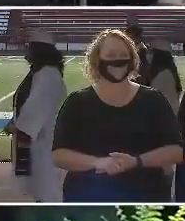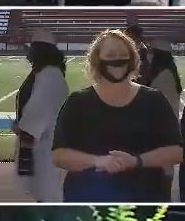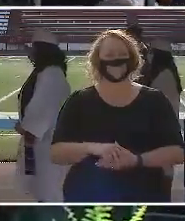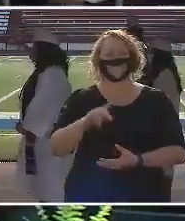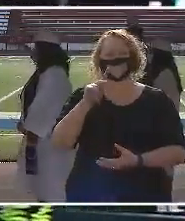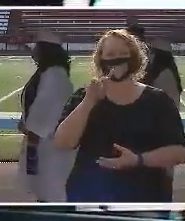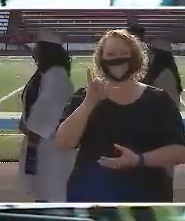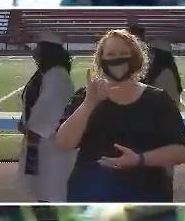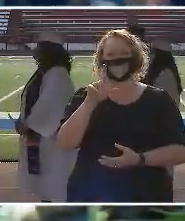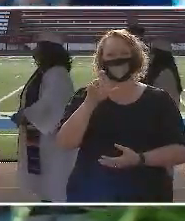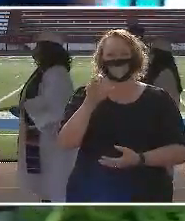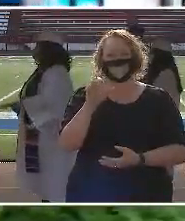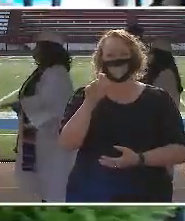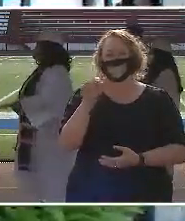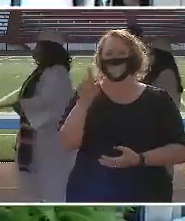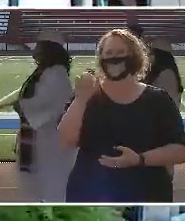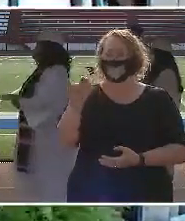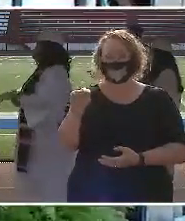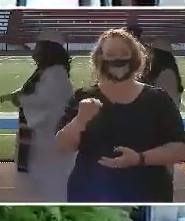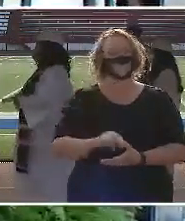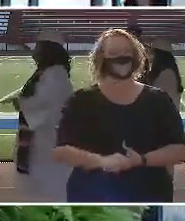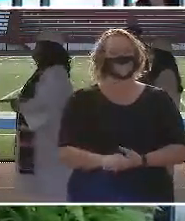Kyle Tran.